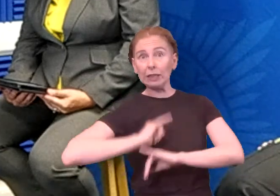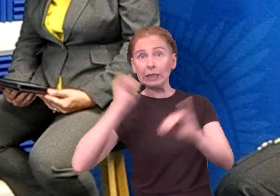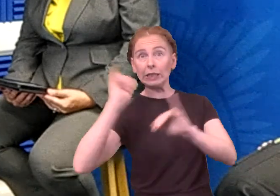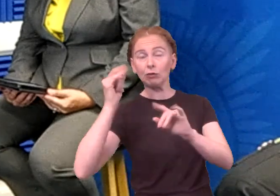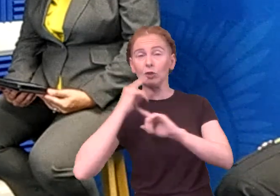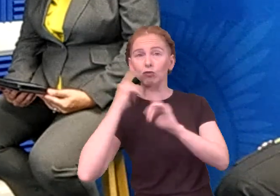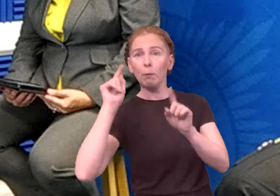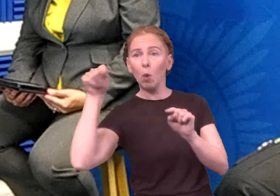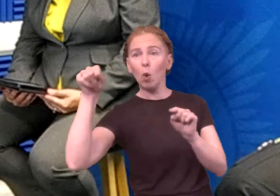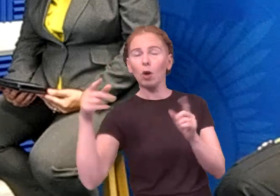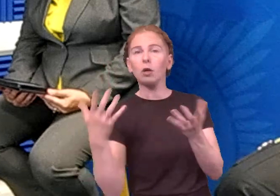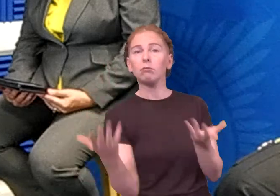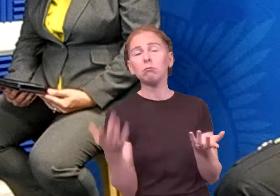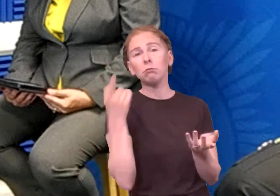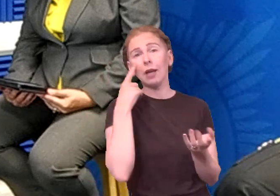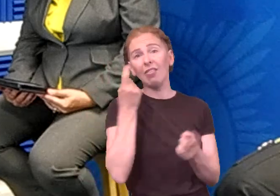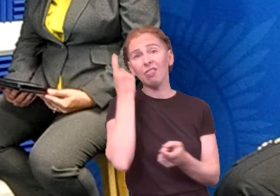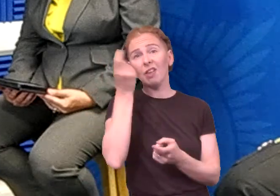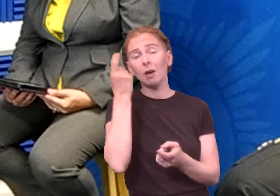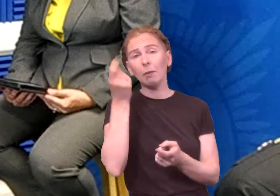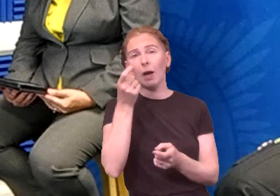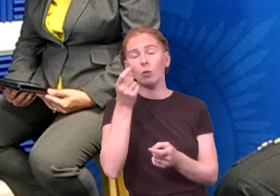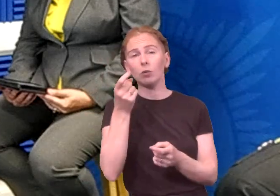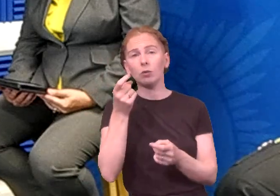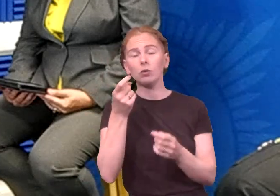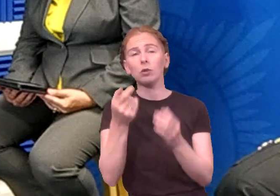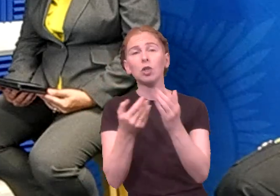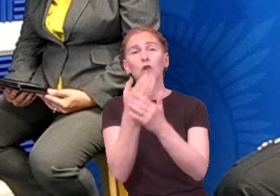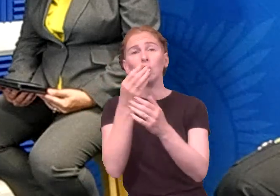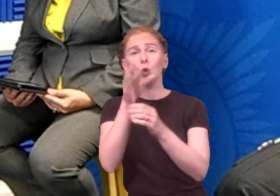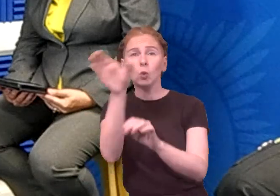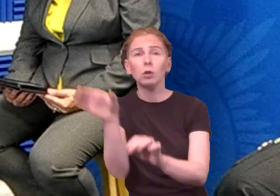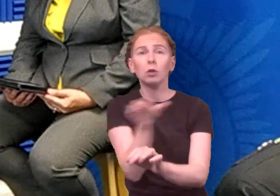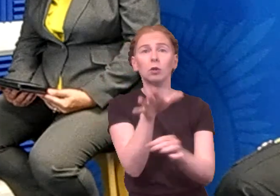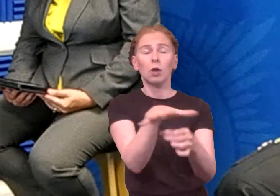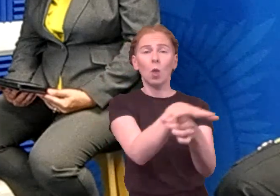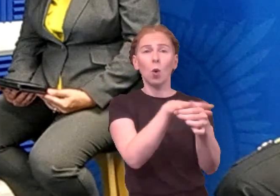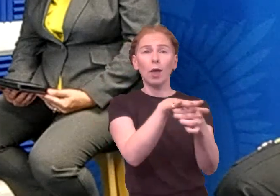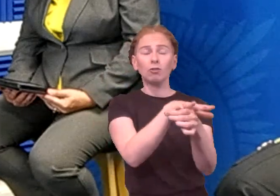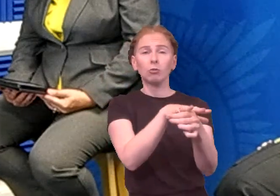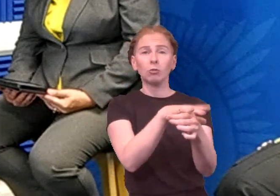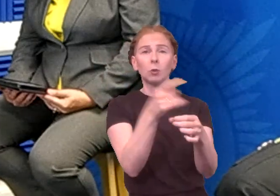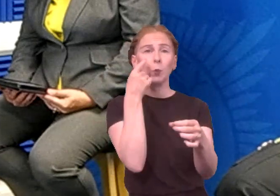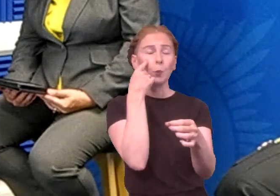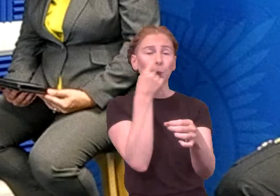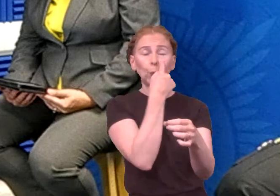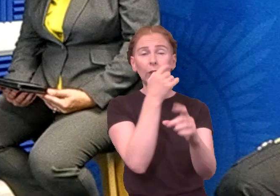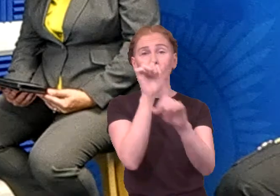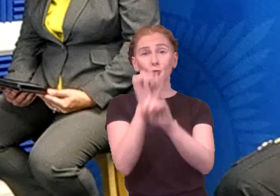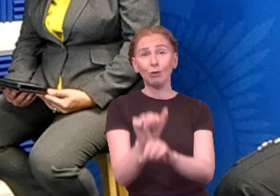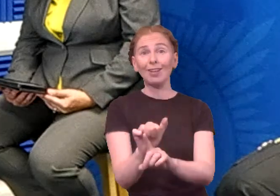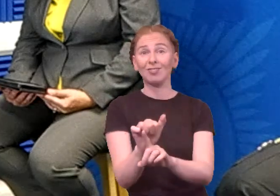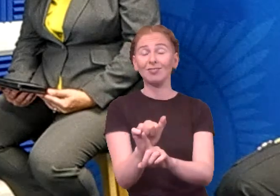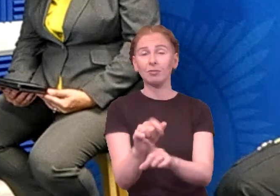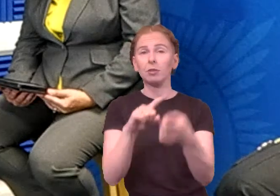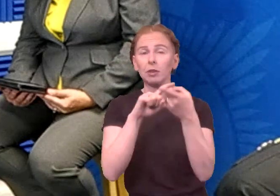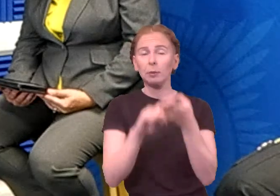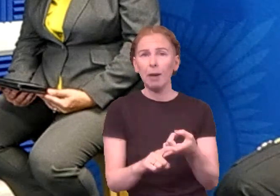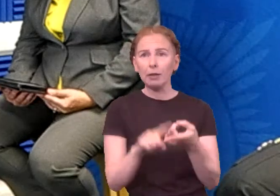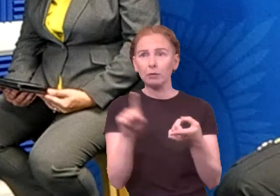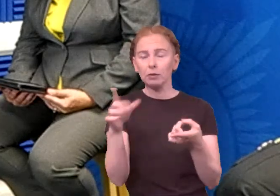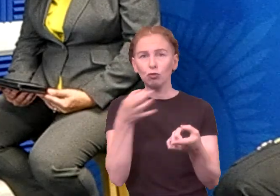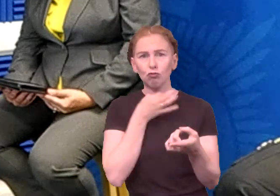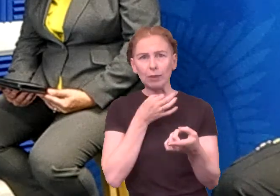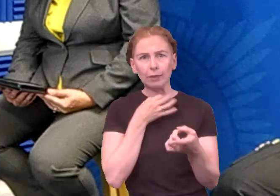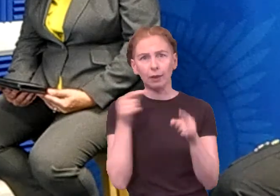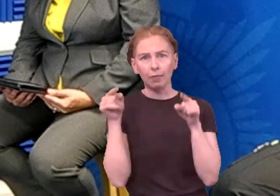talking relocation, witness protection. It depends on the scale of the exploitation and the threat faced. So,